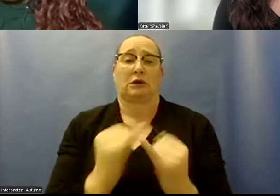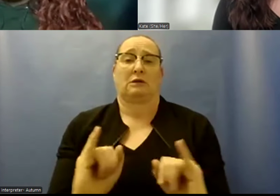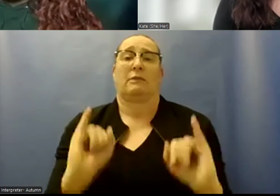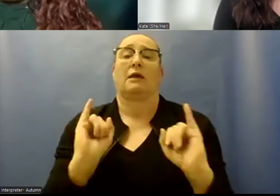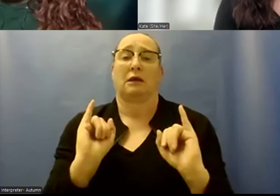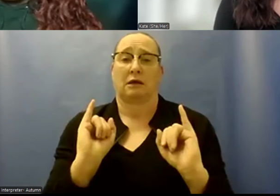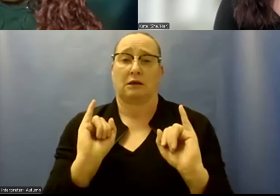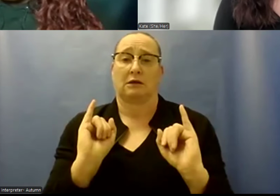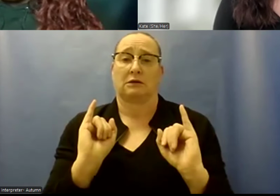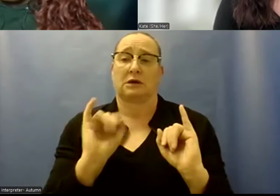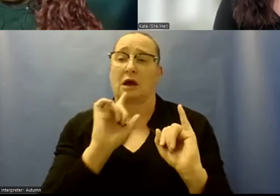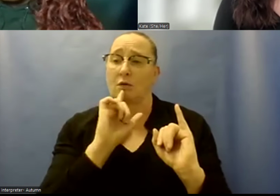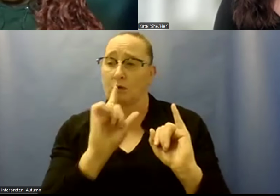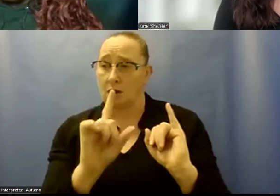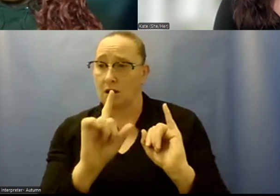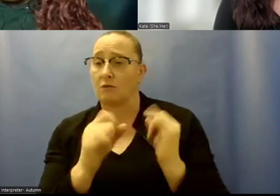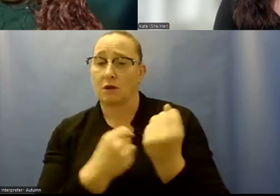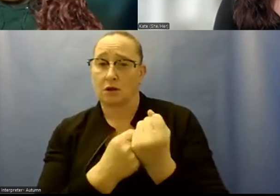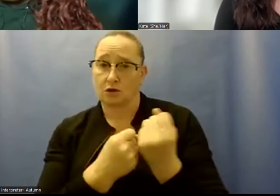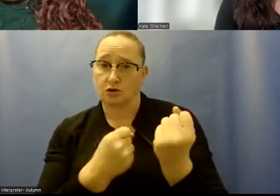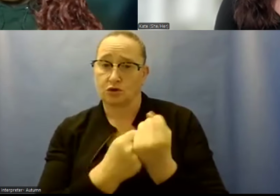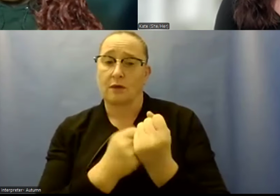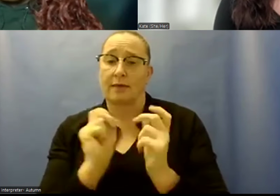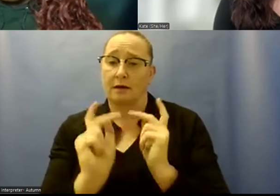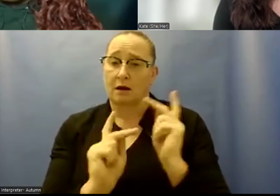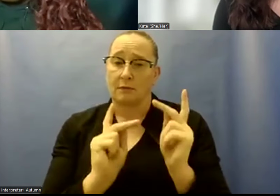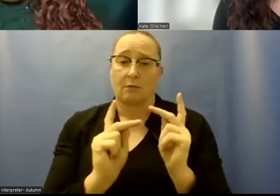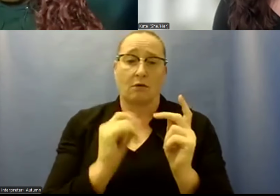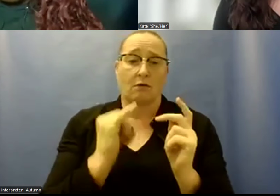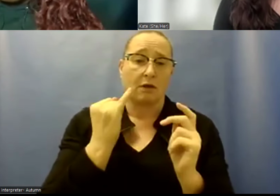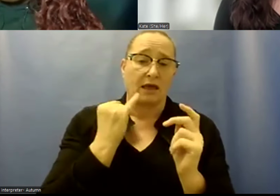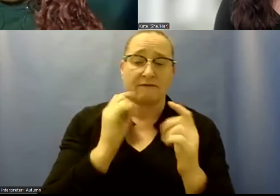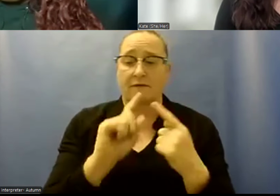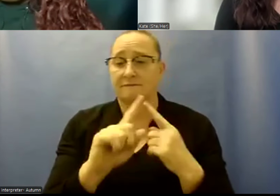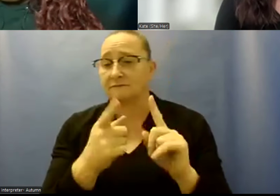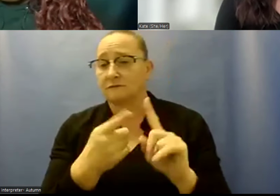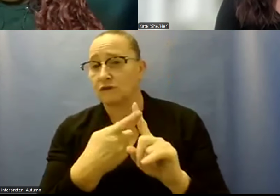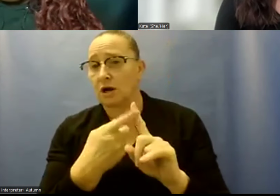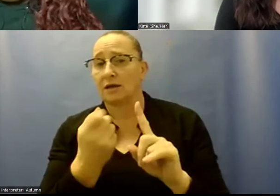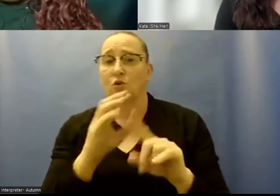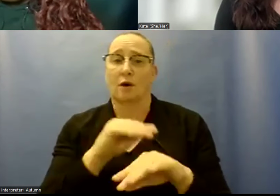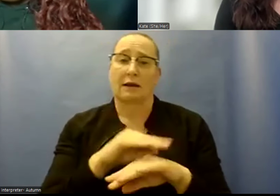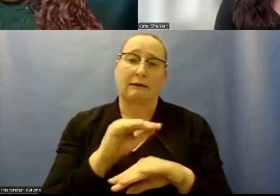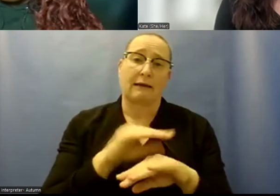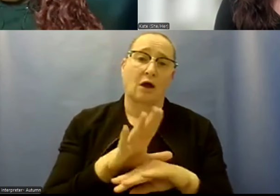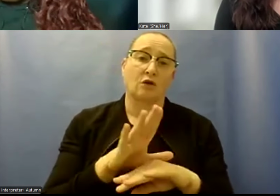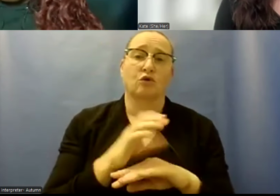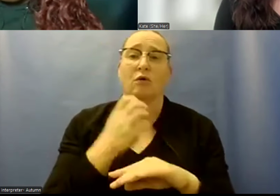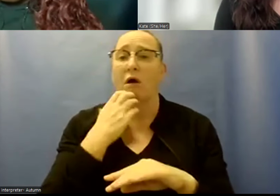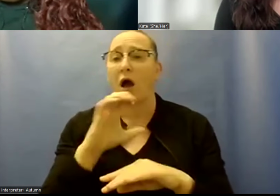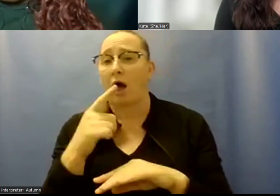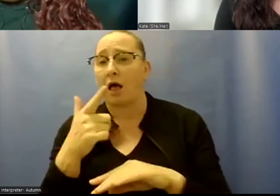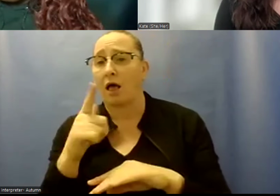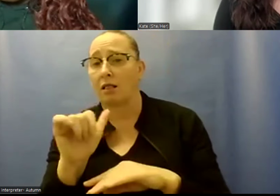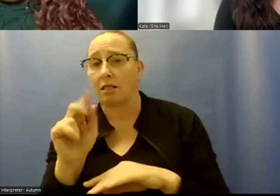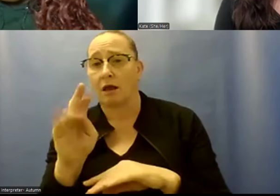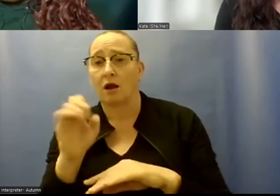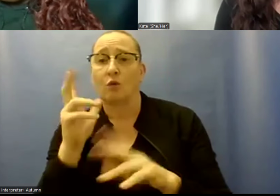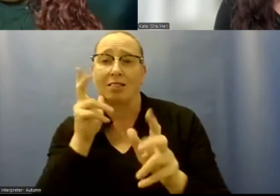I would definitely reassure them that there are people, whether it's, friends or counselors or the hotline, who will listen to